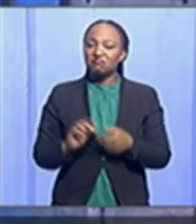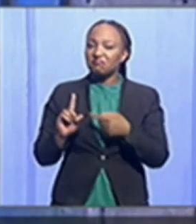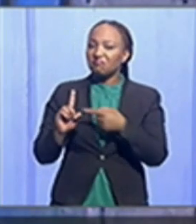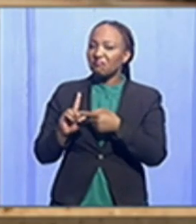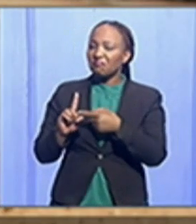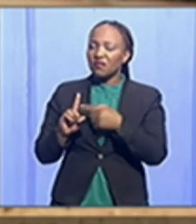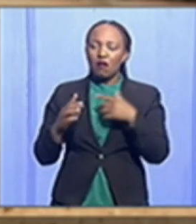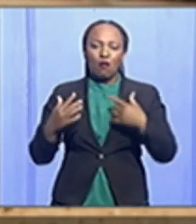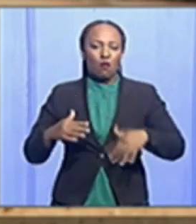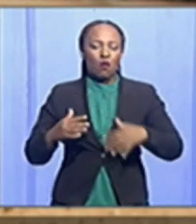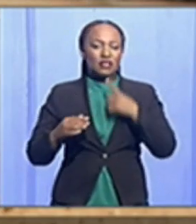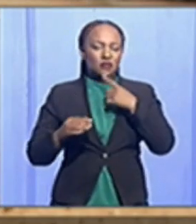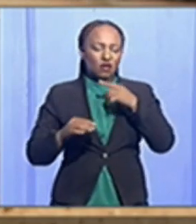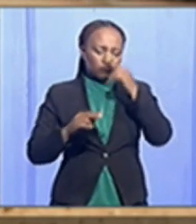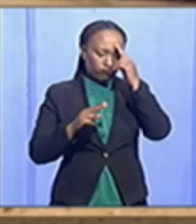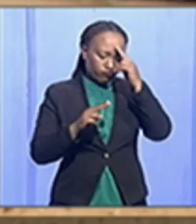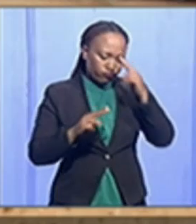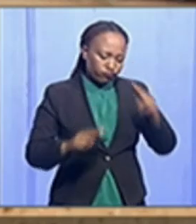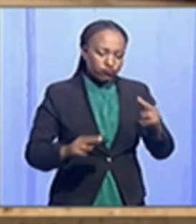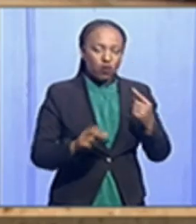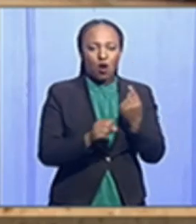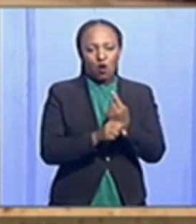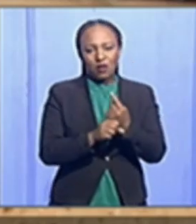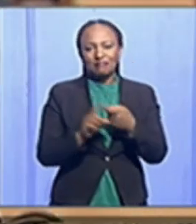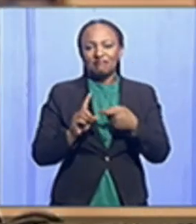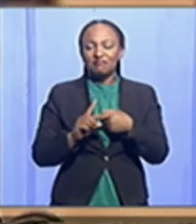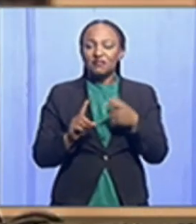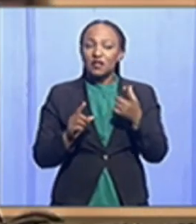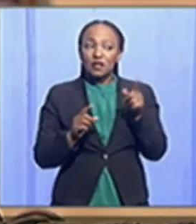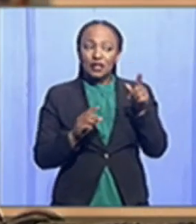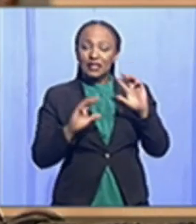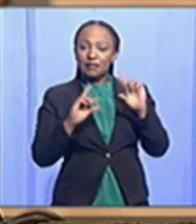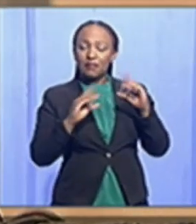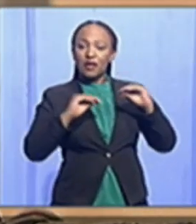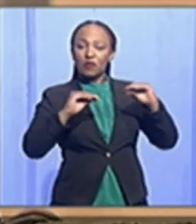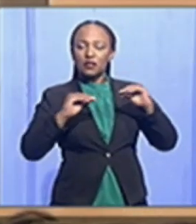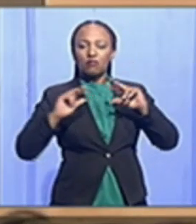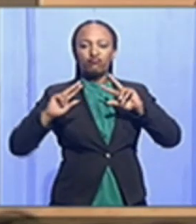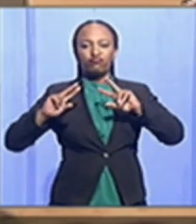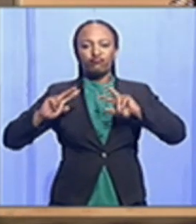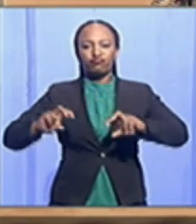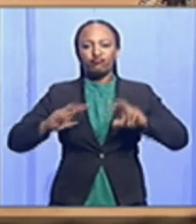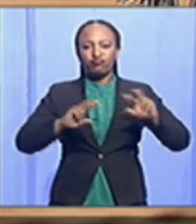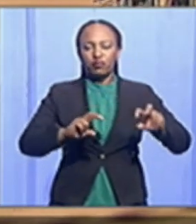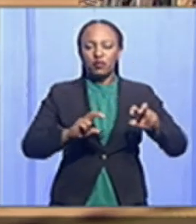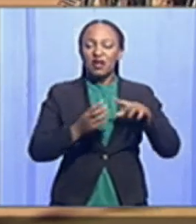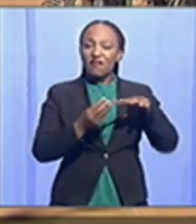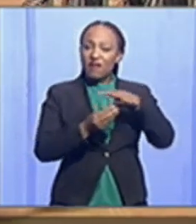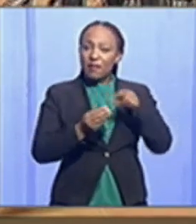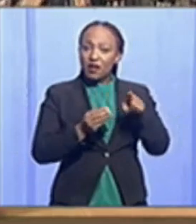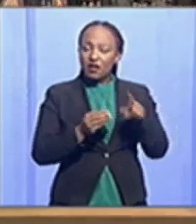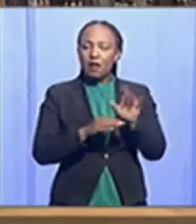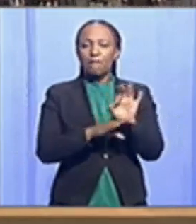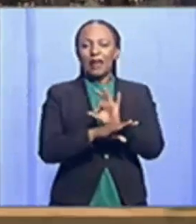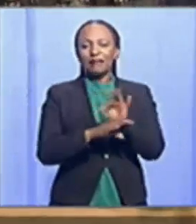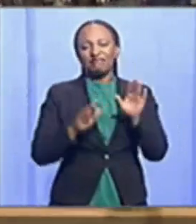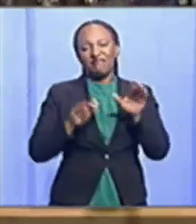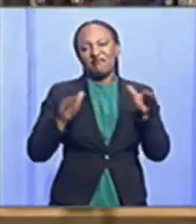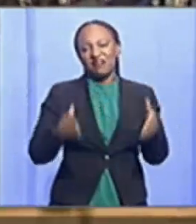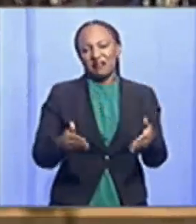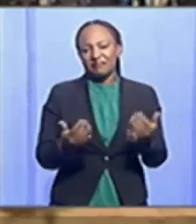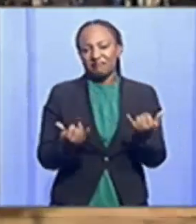tlotlo lefapha la thuto le batlisisa kgetsi ba lelapa ba simolotse ka dithulaganyo tsa phitlho ke Katlego